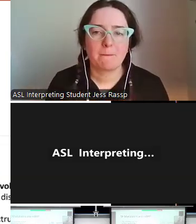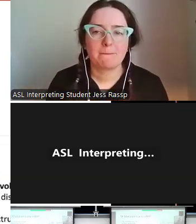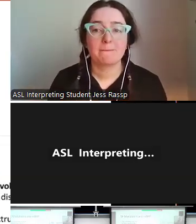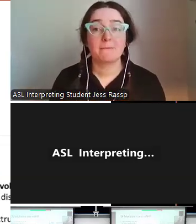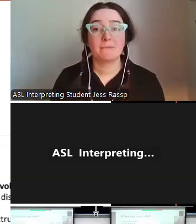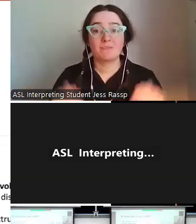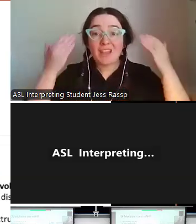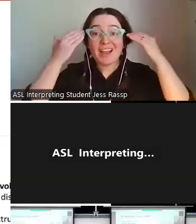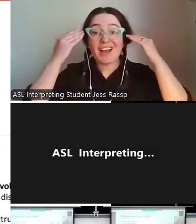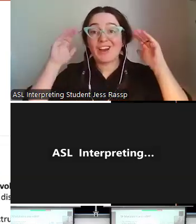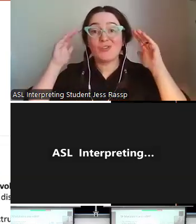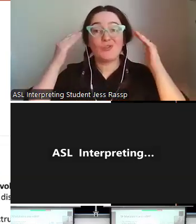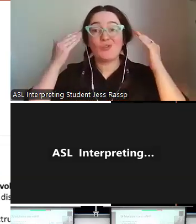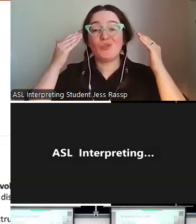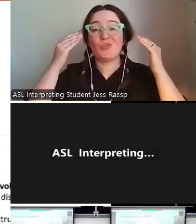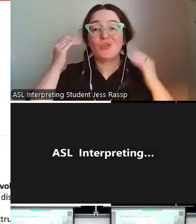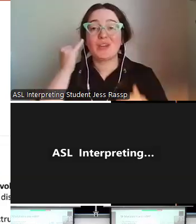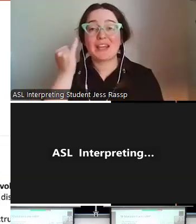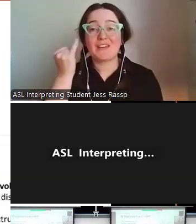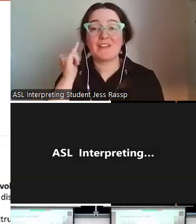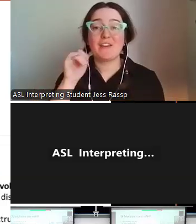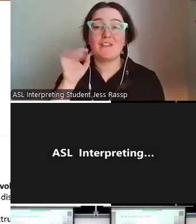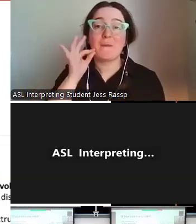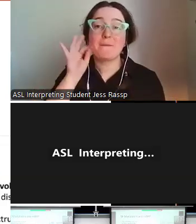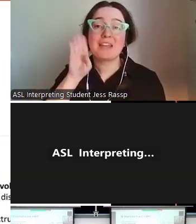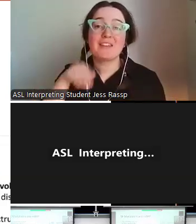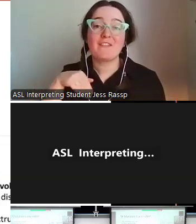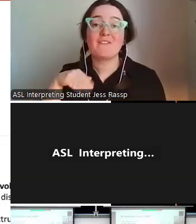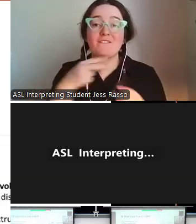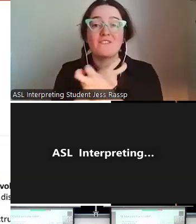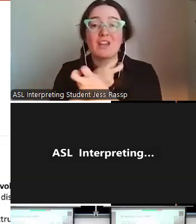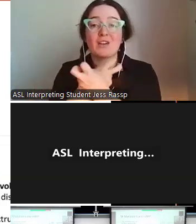bee venom to treat that, but I